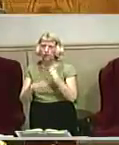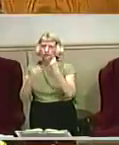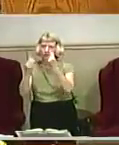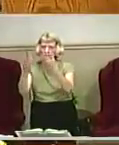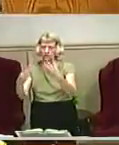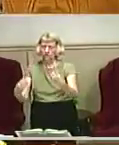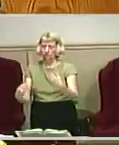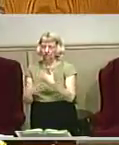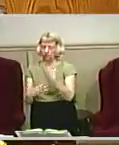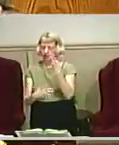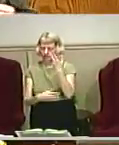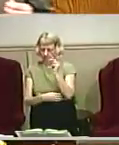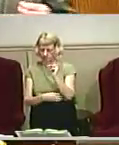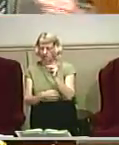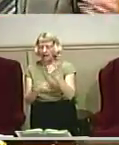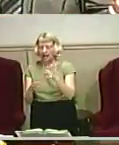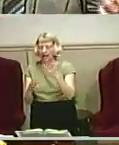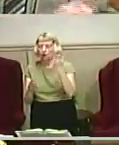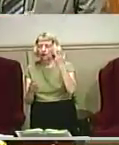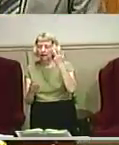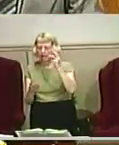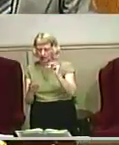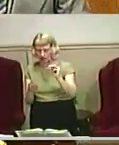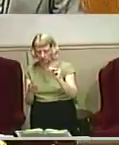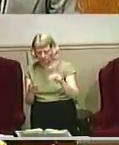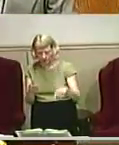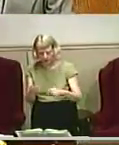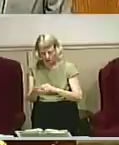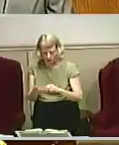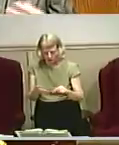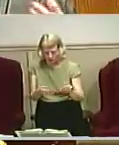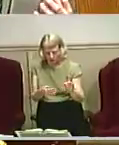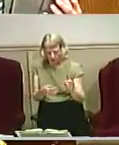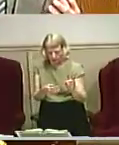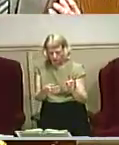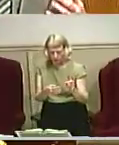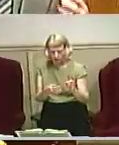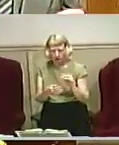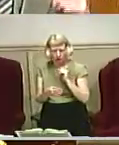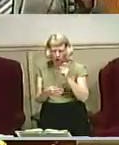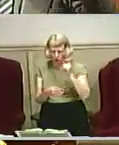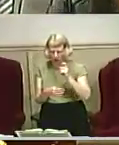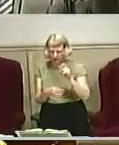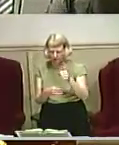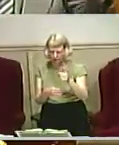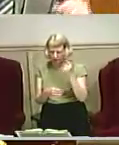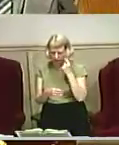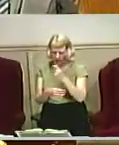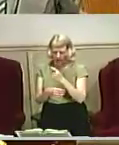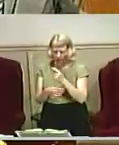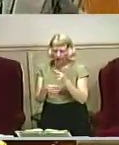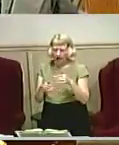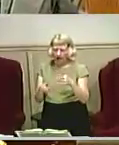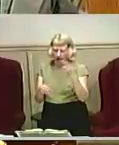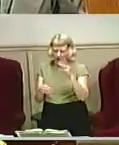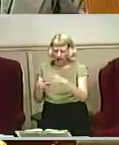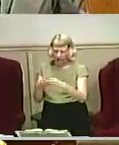supposed to fear Him and let Him, as it says here in verse 7, be not wise in our own eyes, but let Him really guide